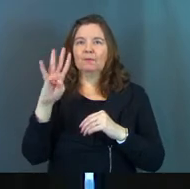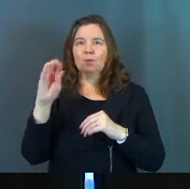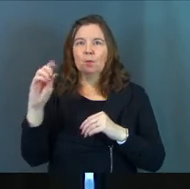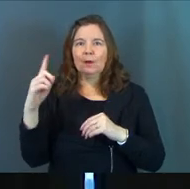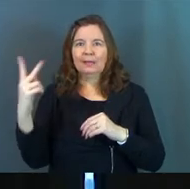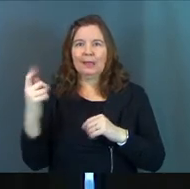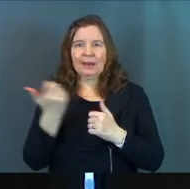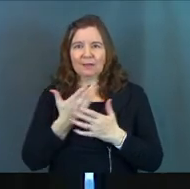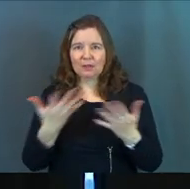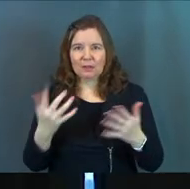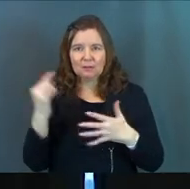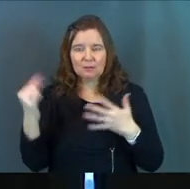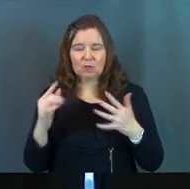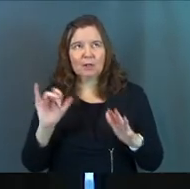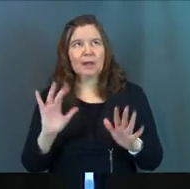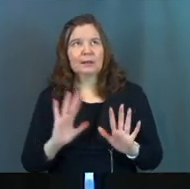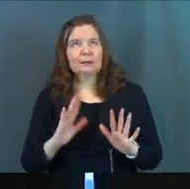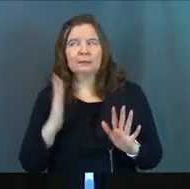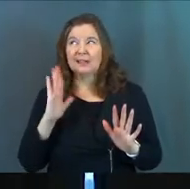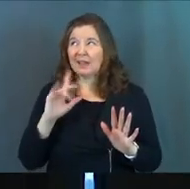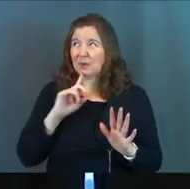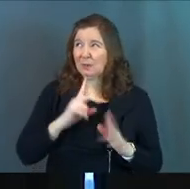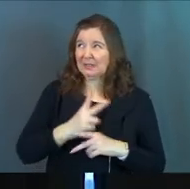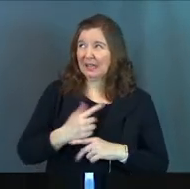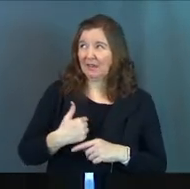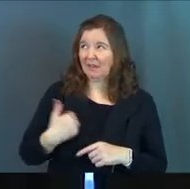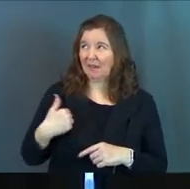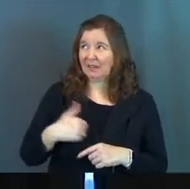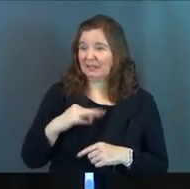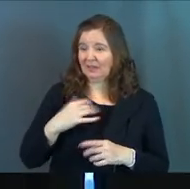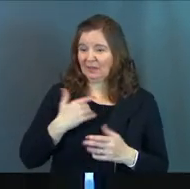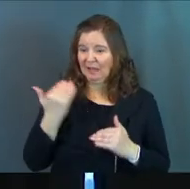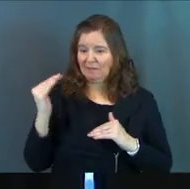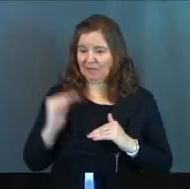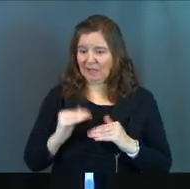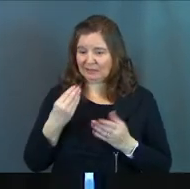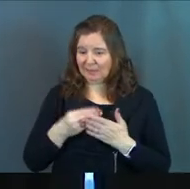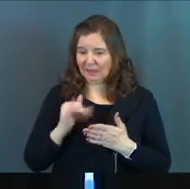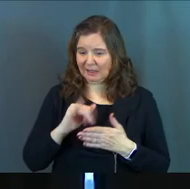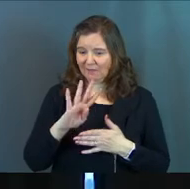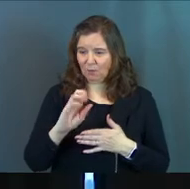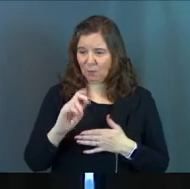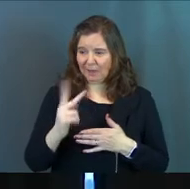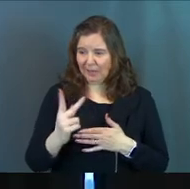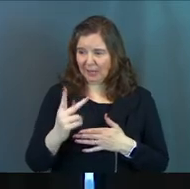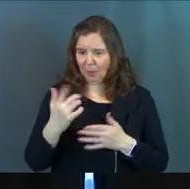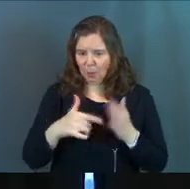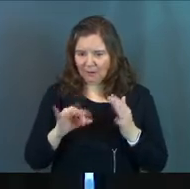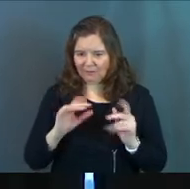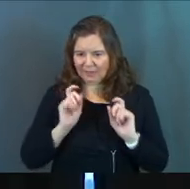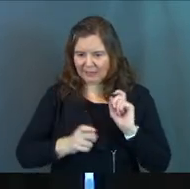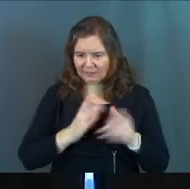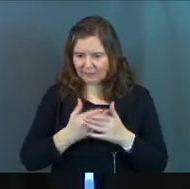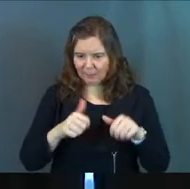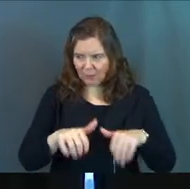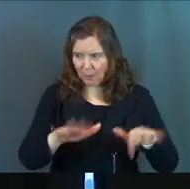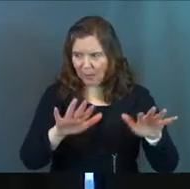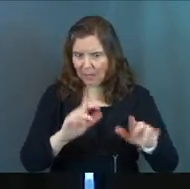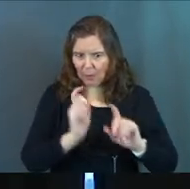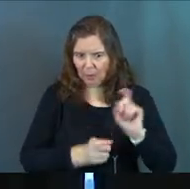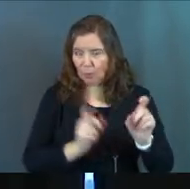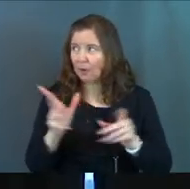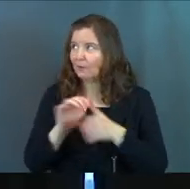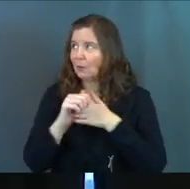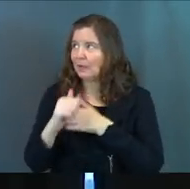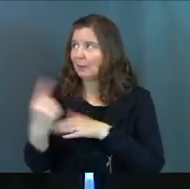stuff. And you're like, God, could you really take care of us if I've got less money in that 401k? What if I give some of it away? What